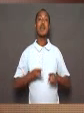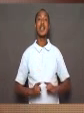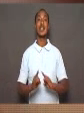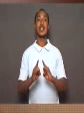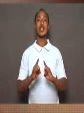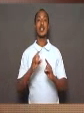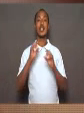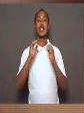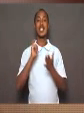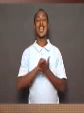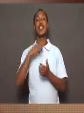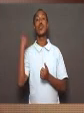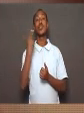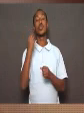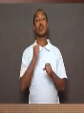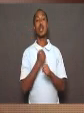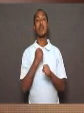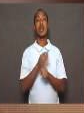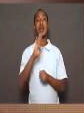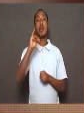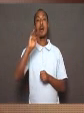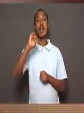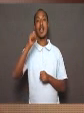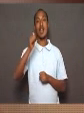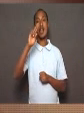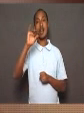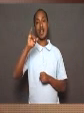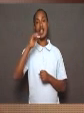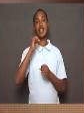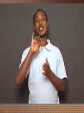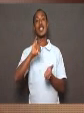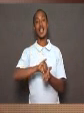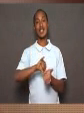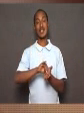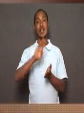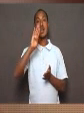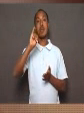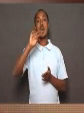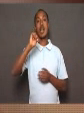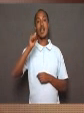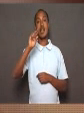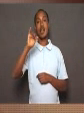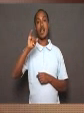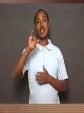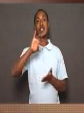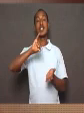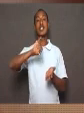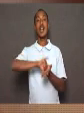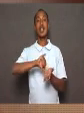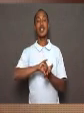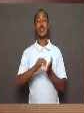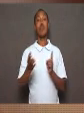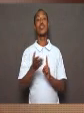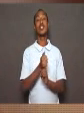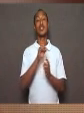is used to prepare binary salts. Binary salts are those which consist